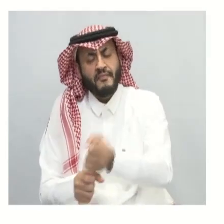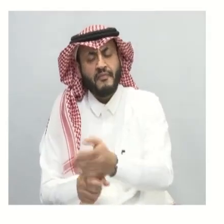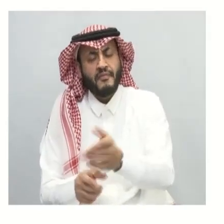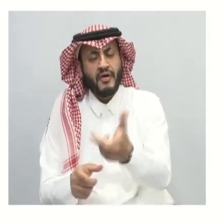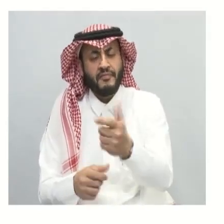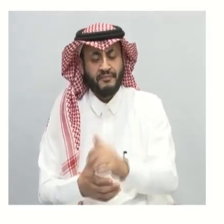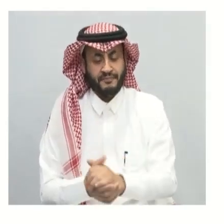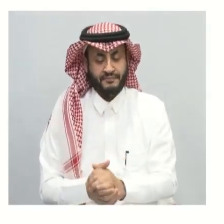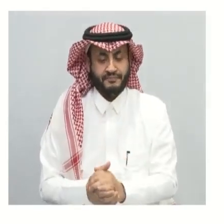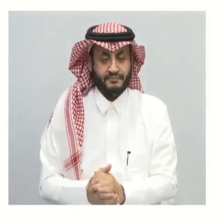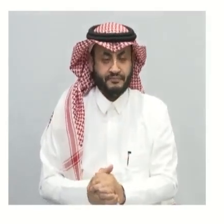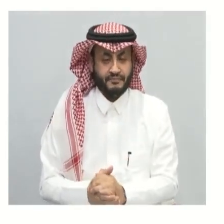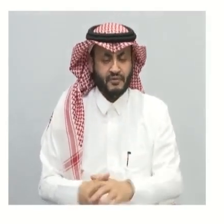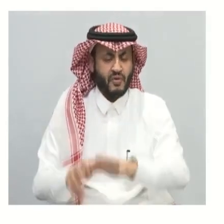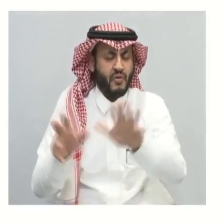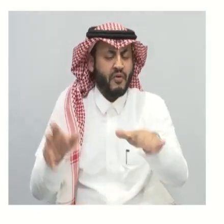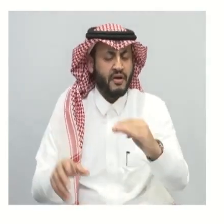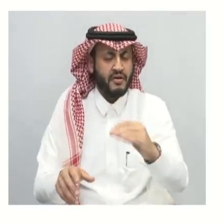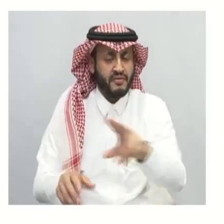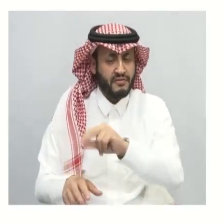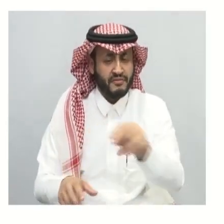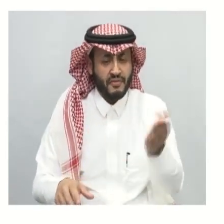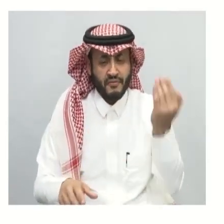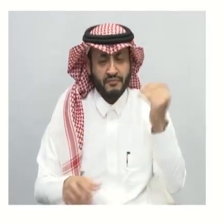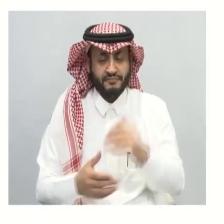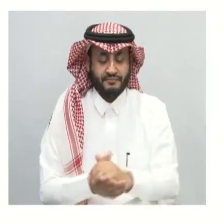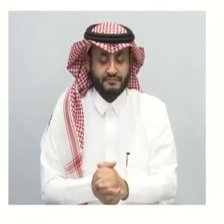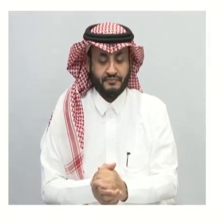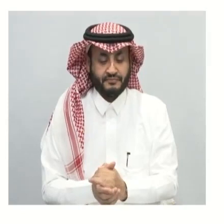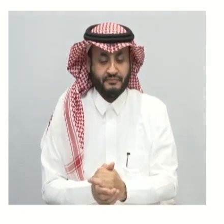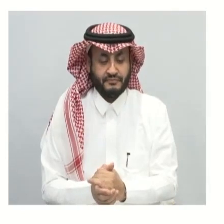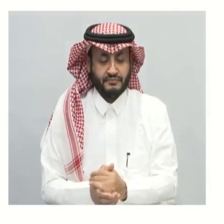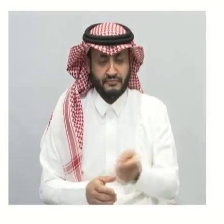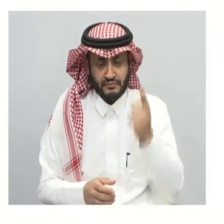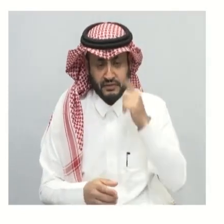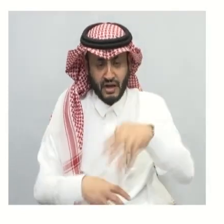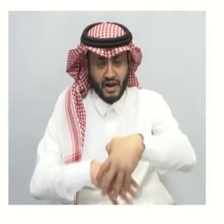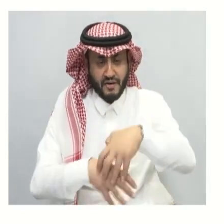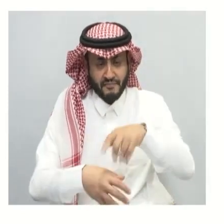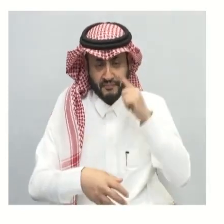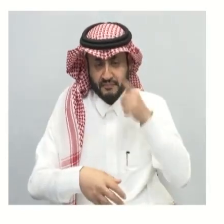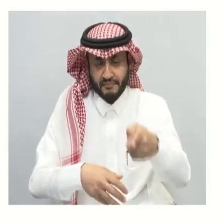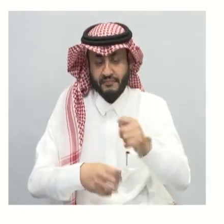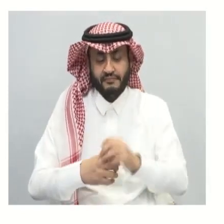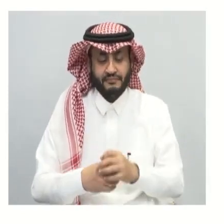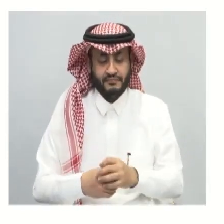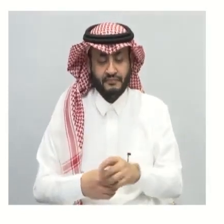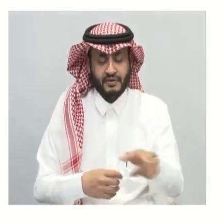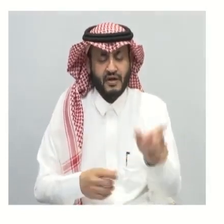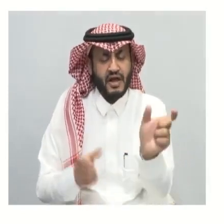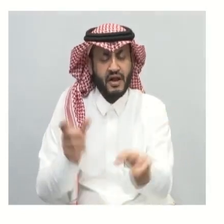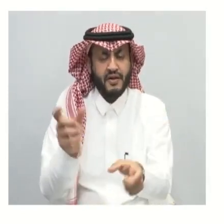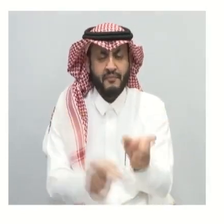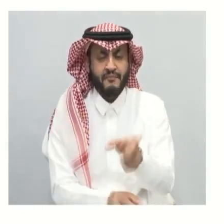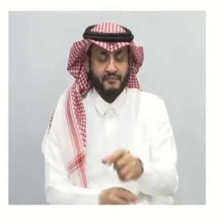like the questions that we've answered at the beginning of this lesson. So I came up with this one. You will make notes in the